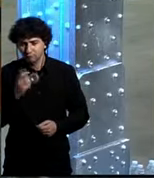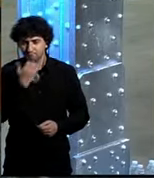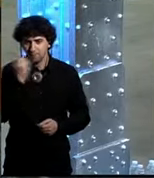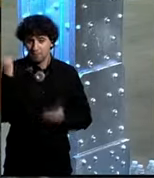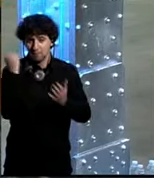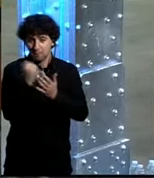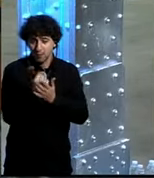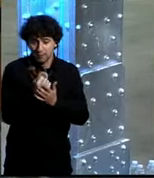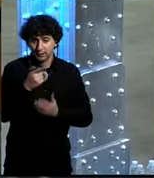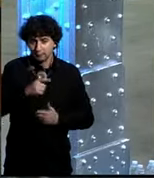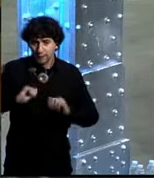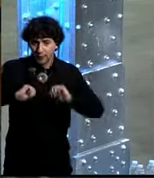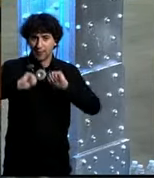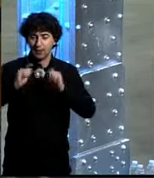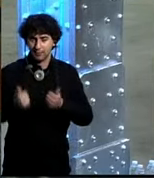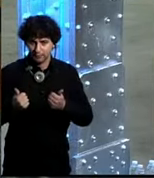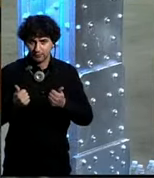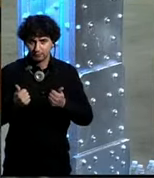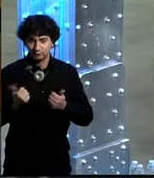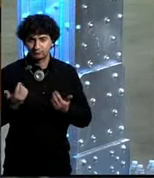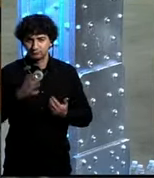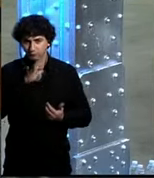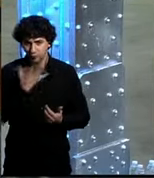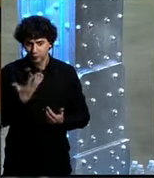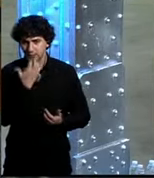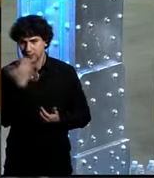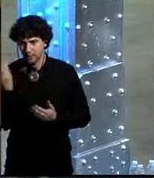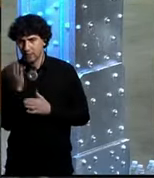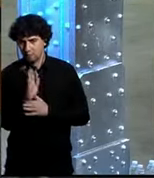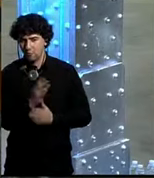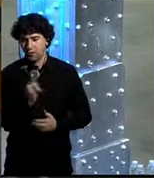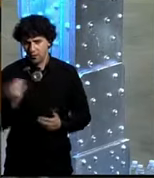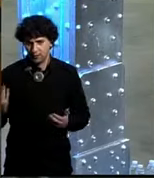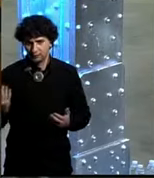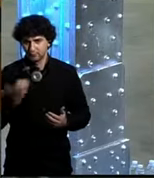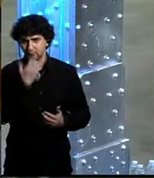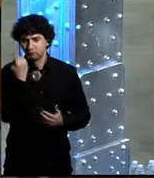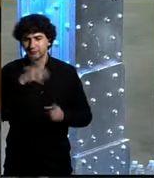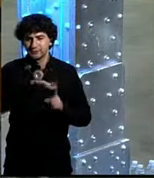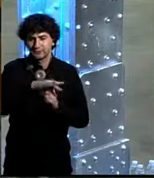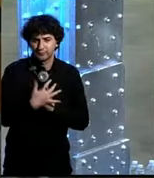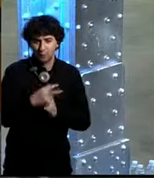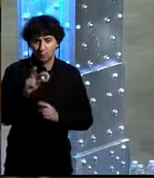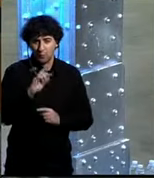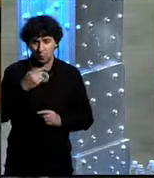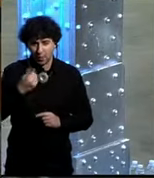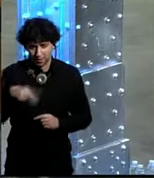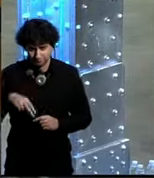that brands are starting to think about, because there are clear examples,